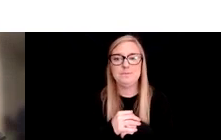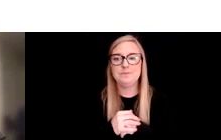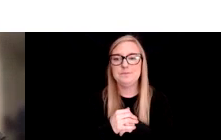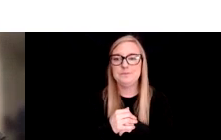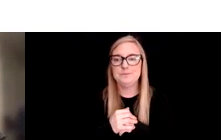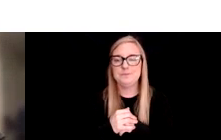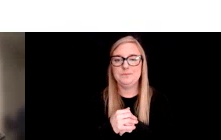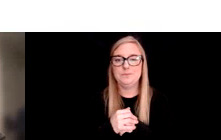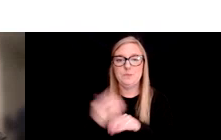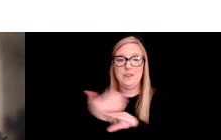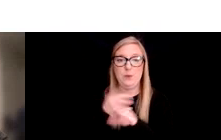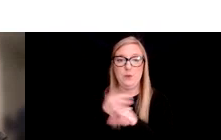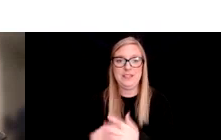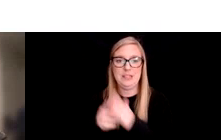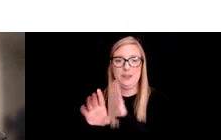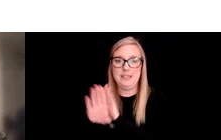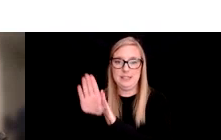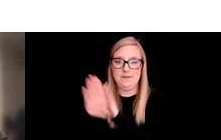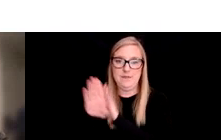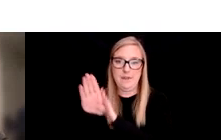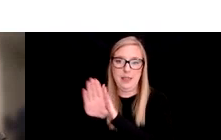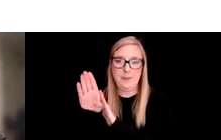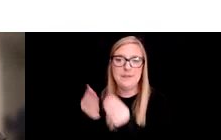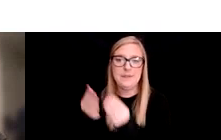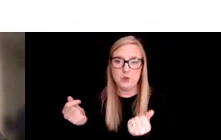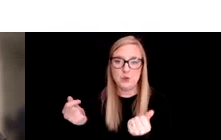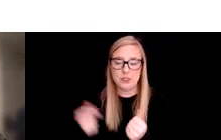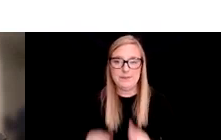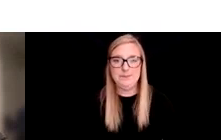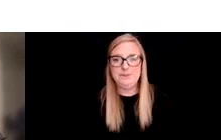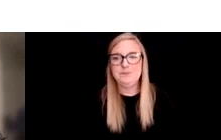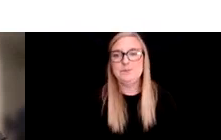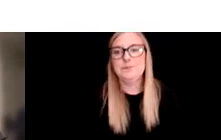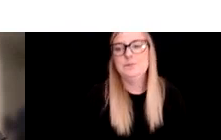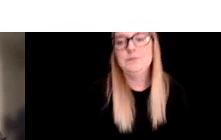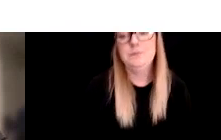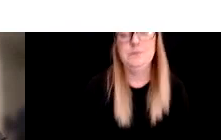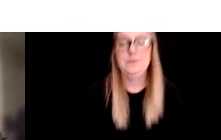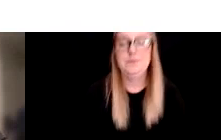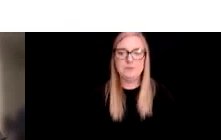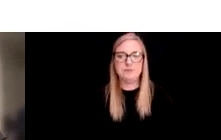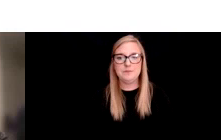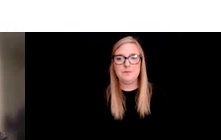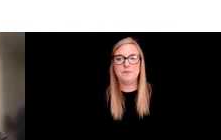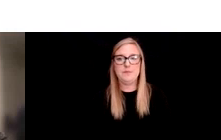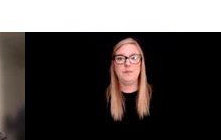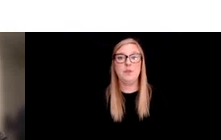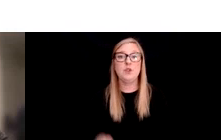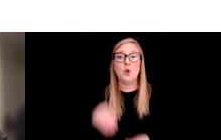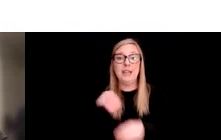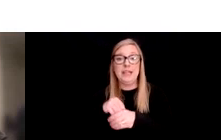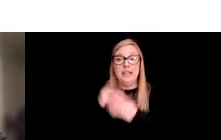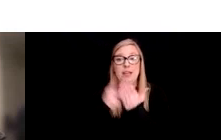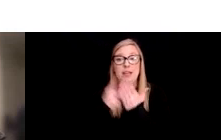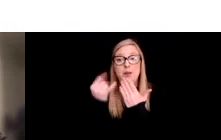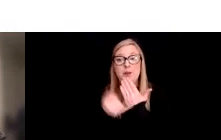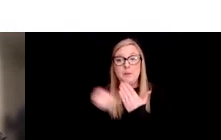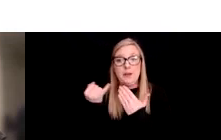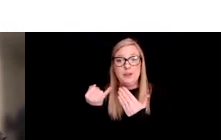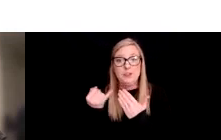development of this solution. So in this project, actually,